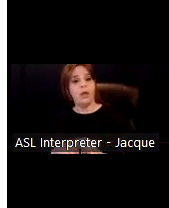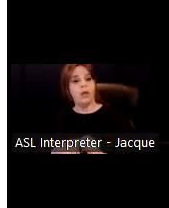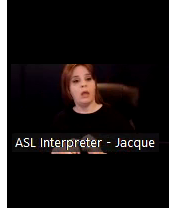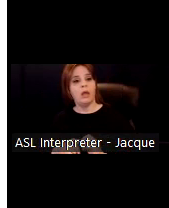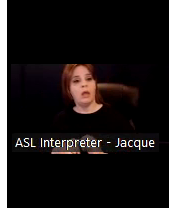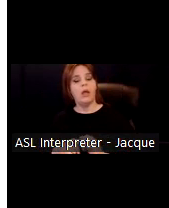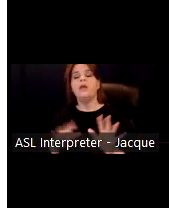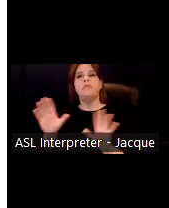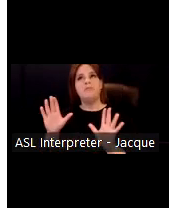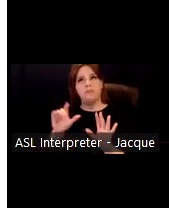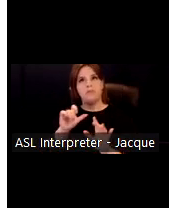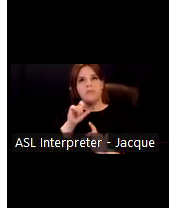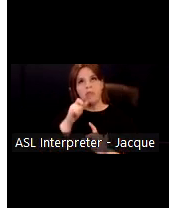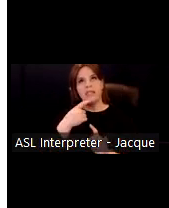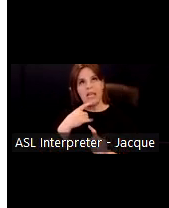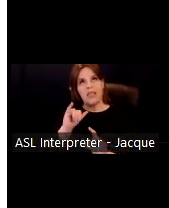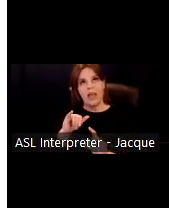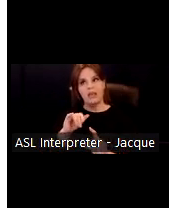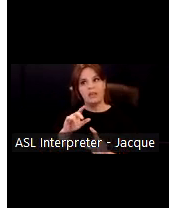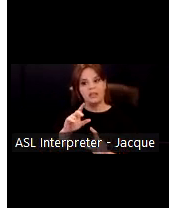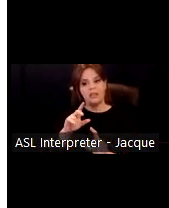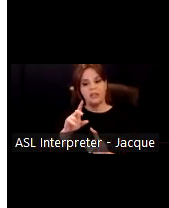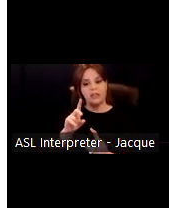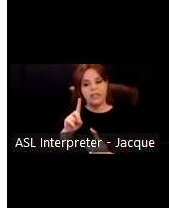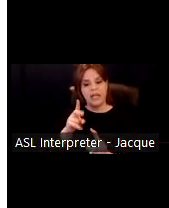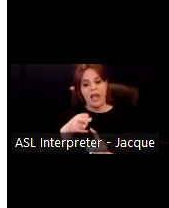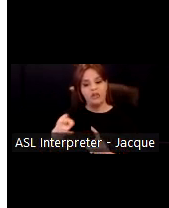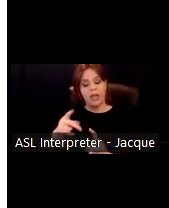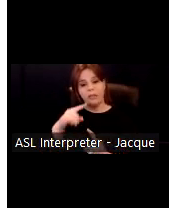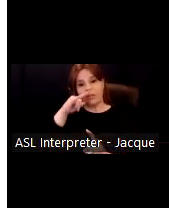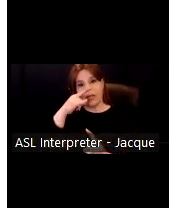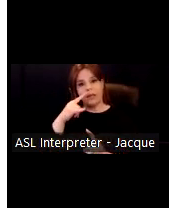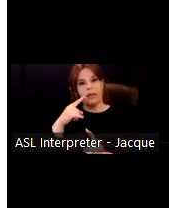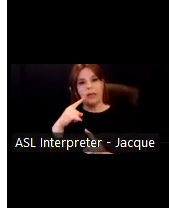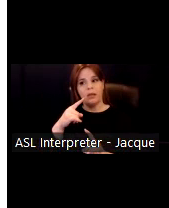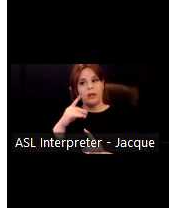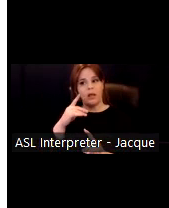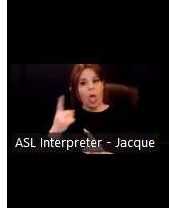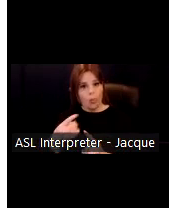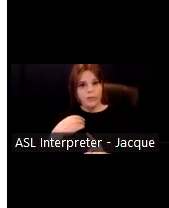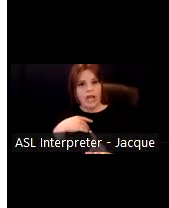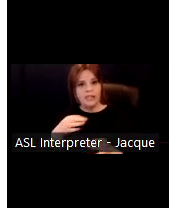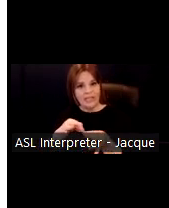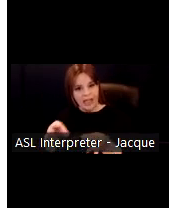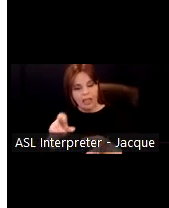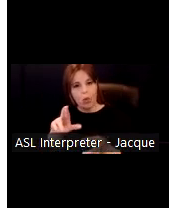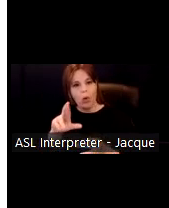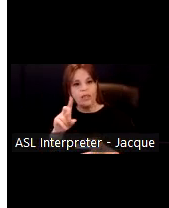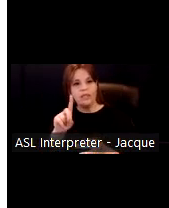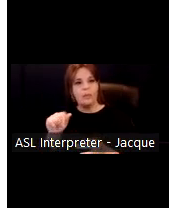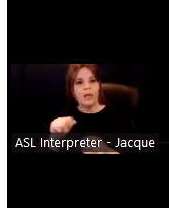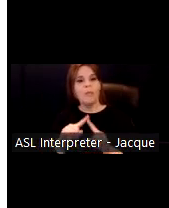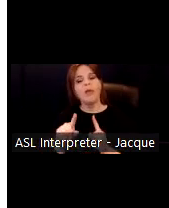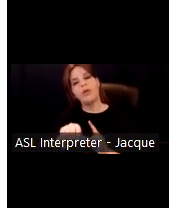Not saying that the DHH kids would necessarily have delays or disabilities, but there's another